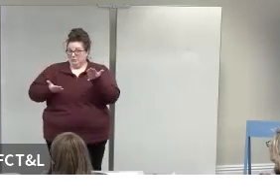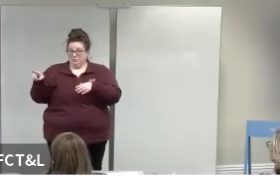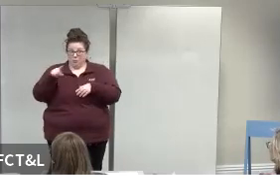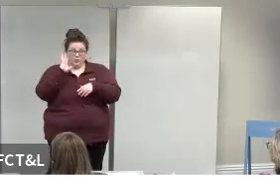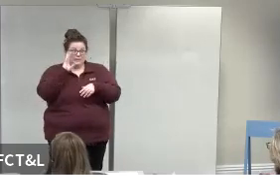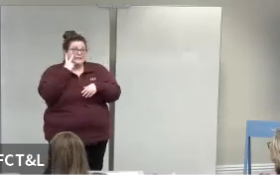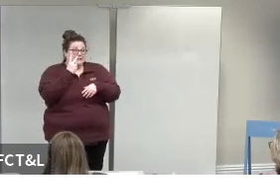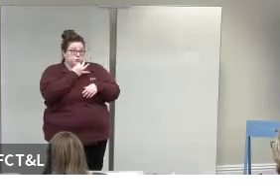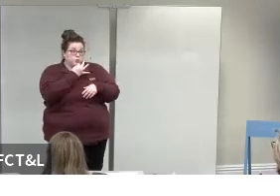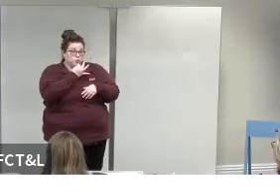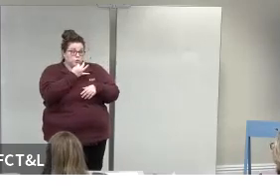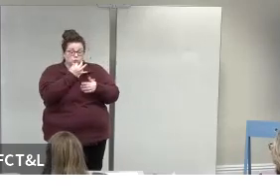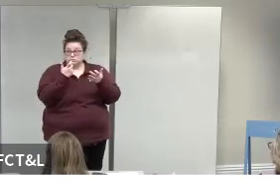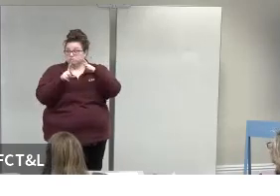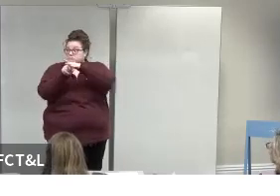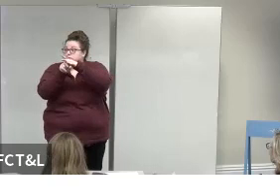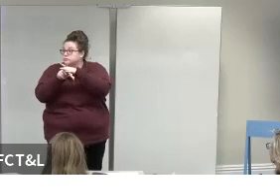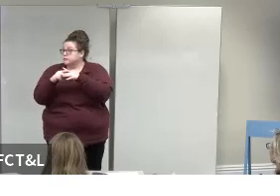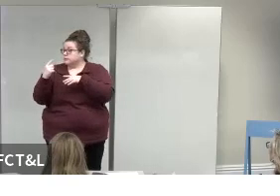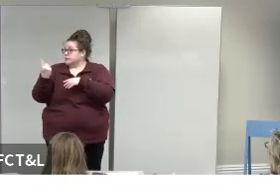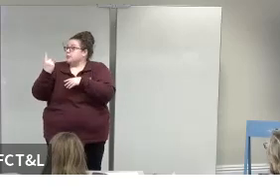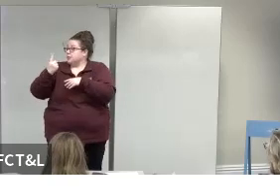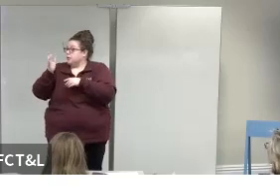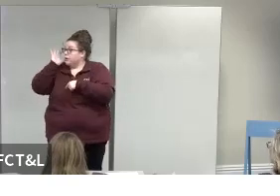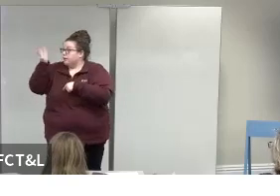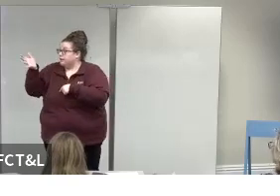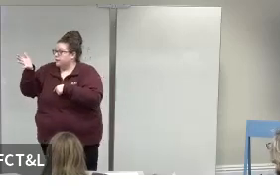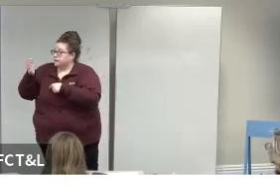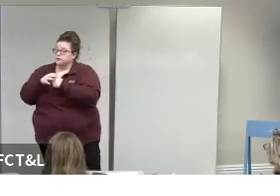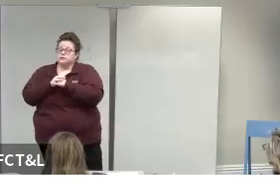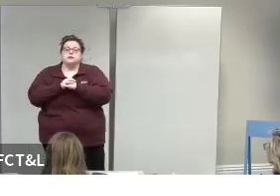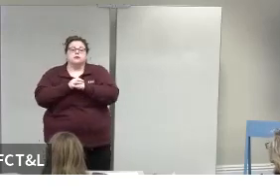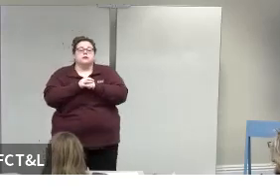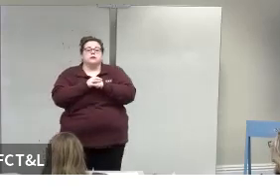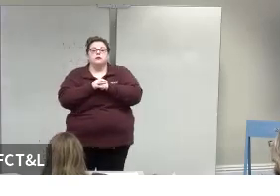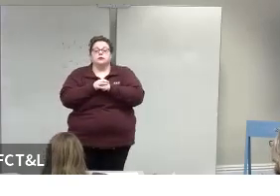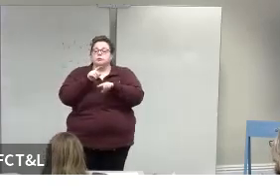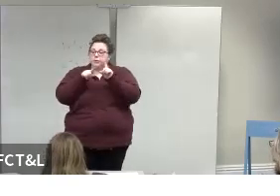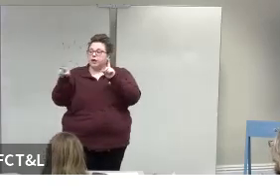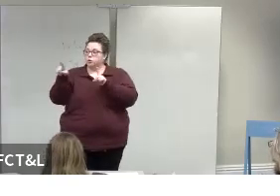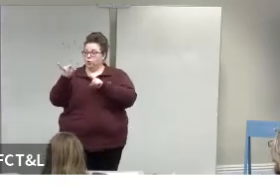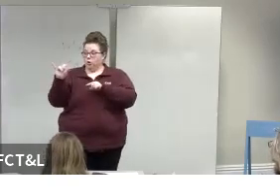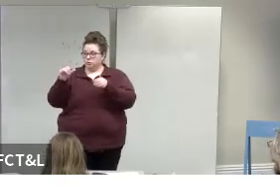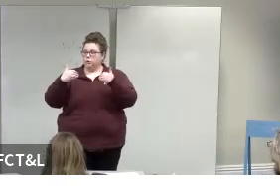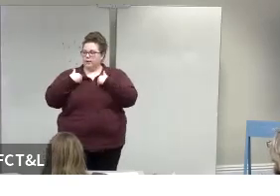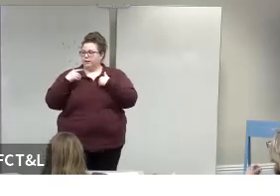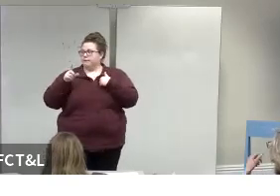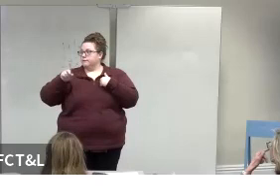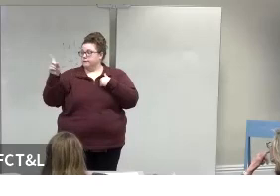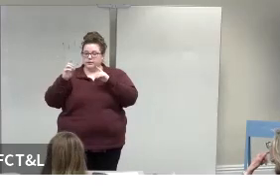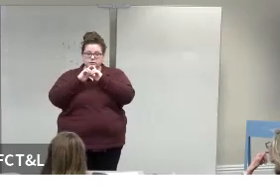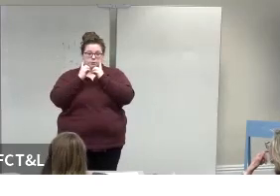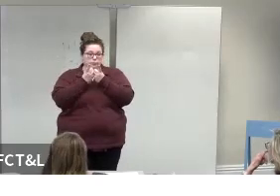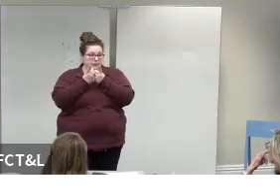more deaf students, and you may see some more come along. Okay, so that effort's